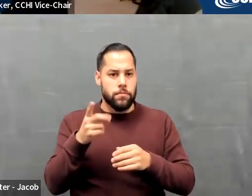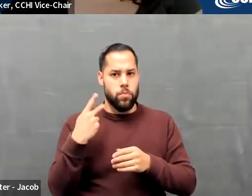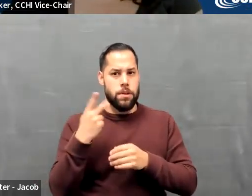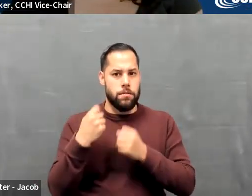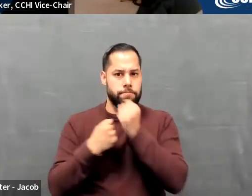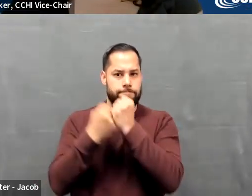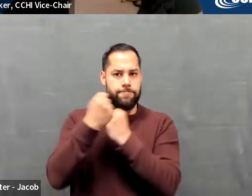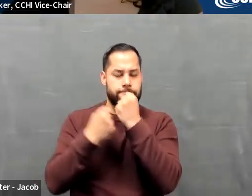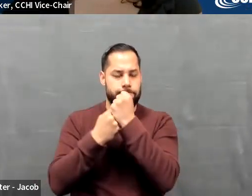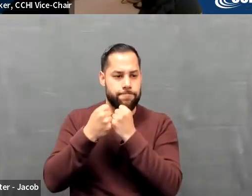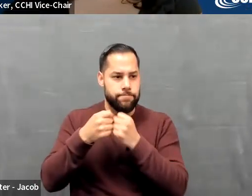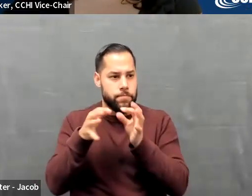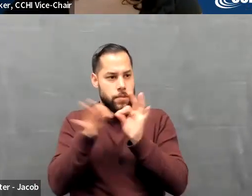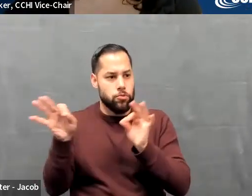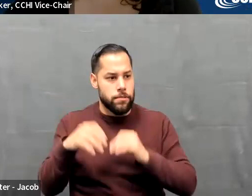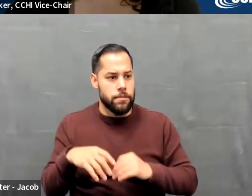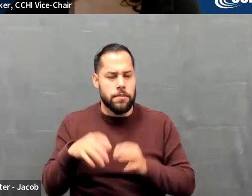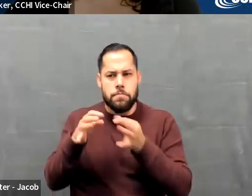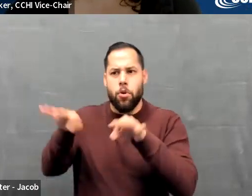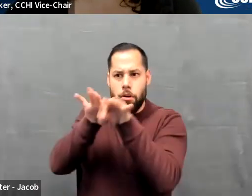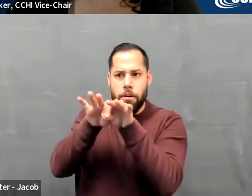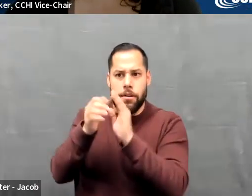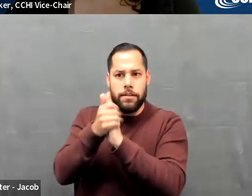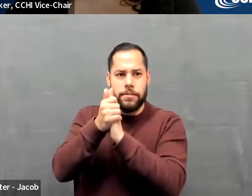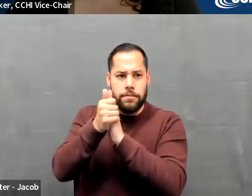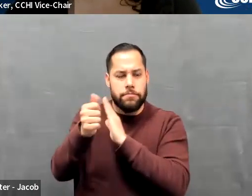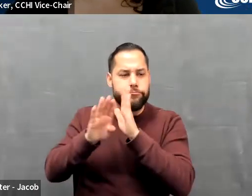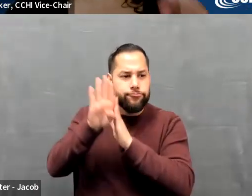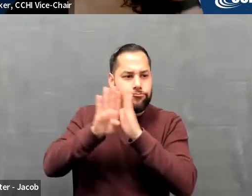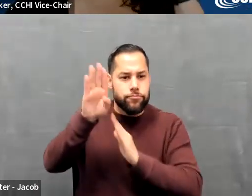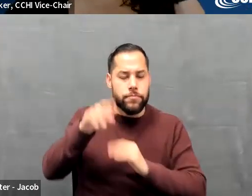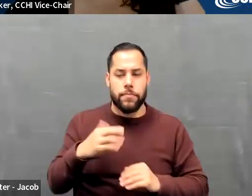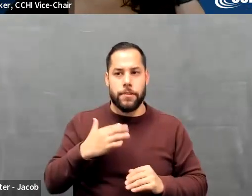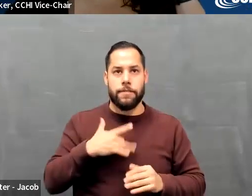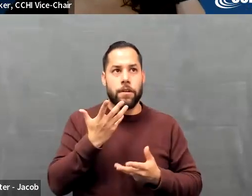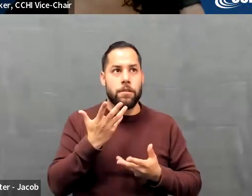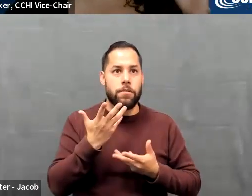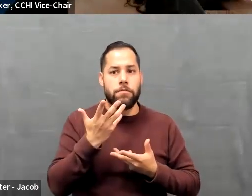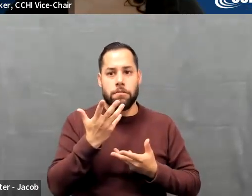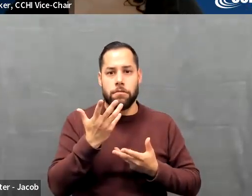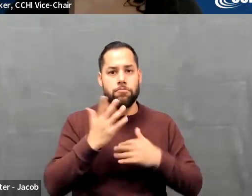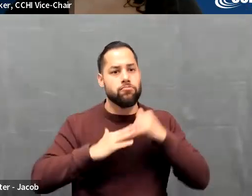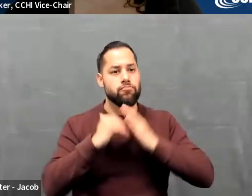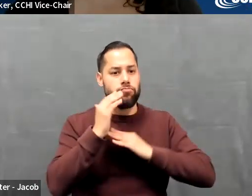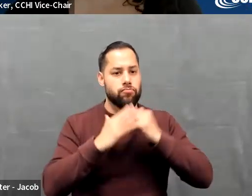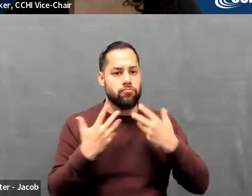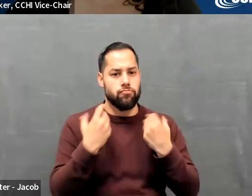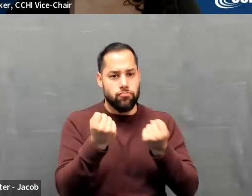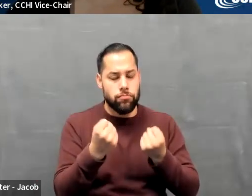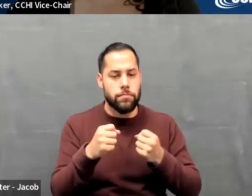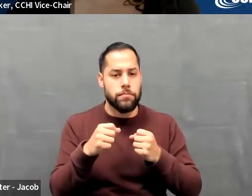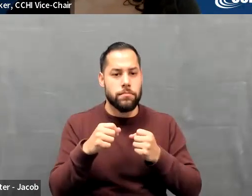an important skill in itself to build, which is to feel comfortable interpreting in front of people